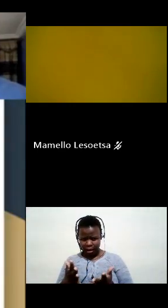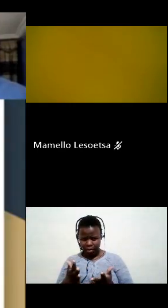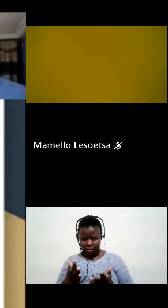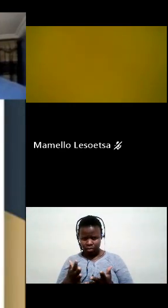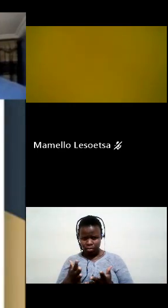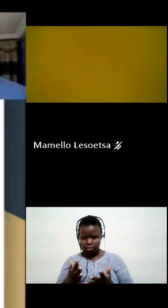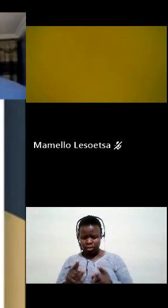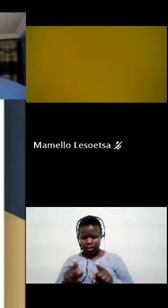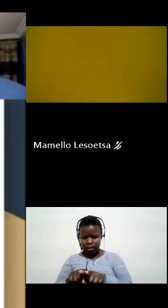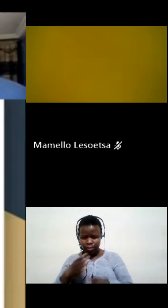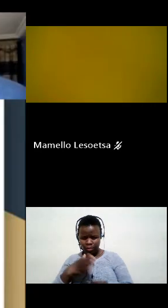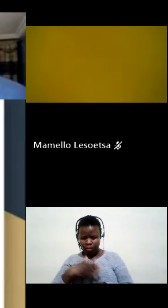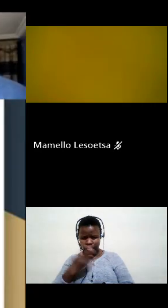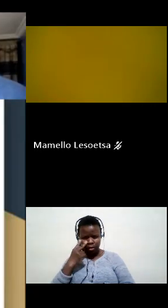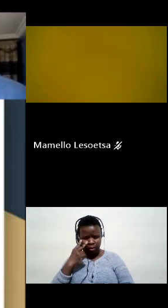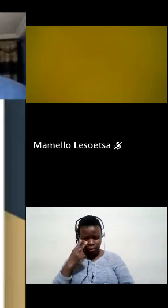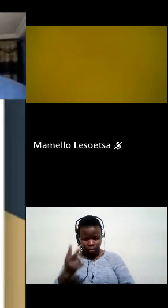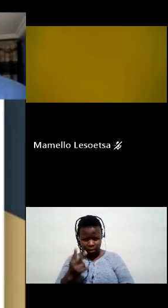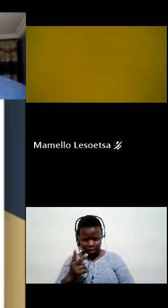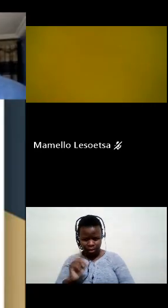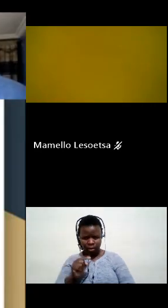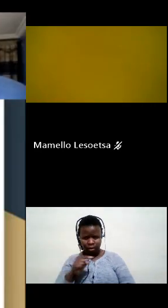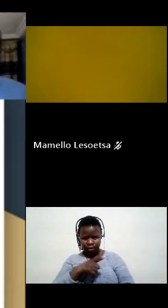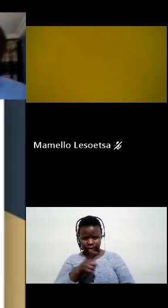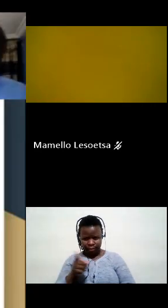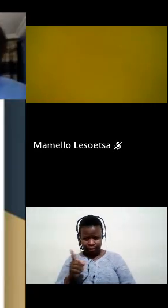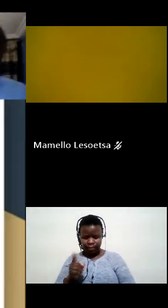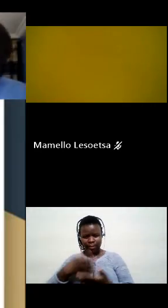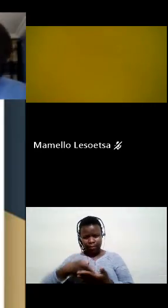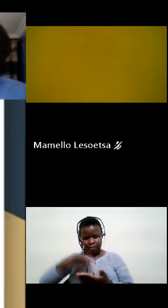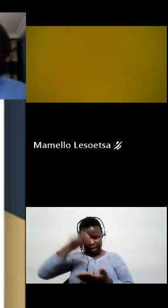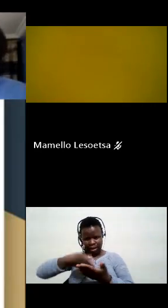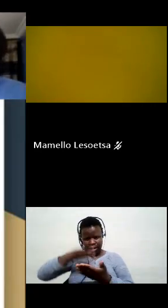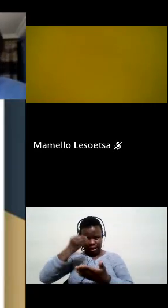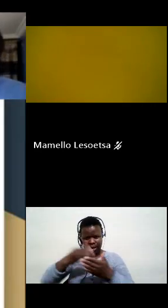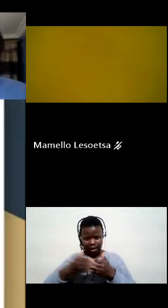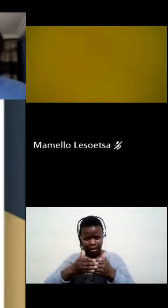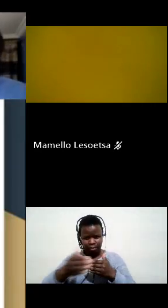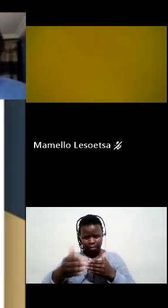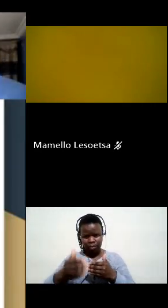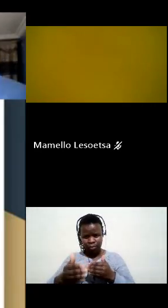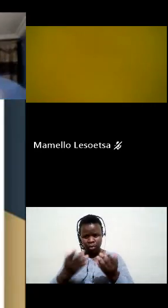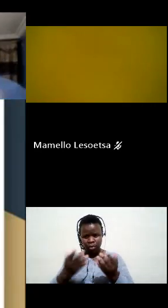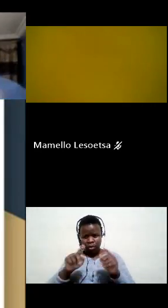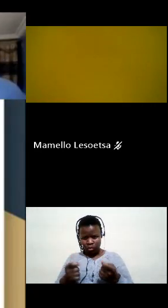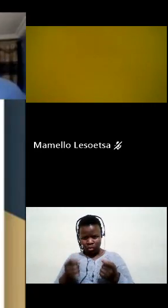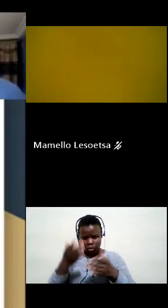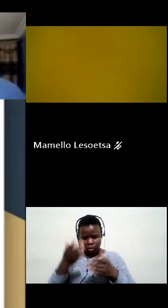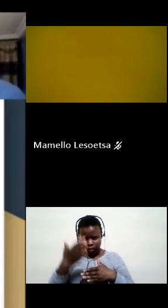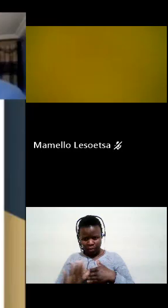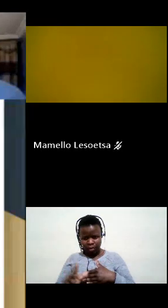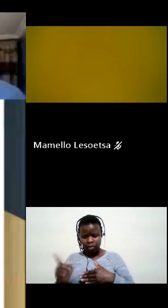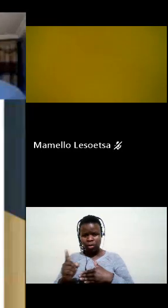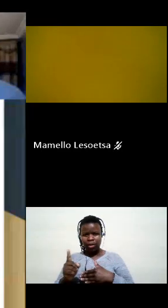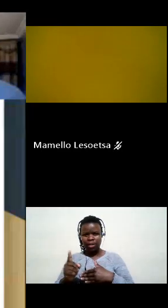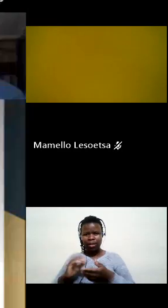see intended learning outcomes. So by the end of our interaction,